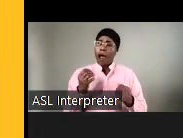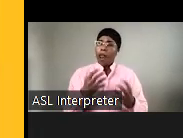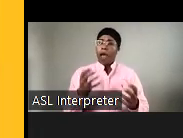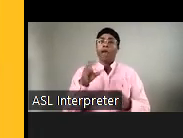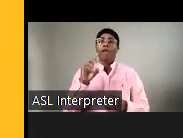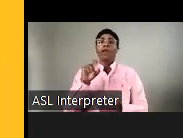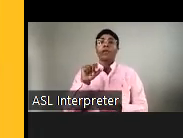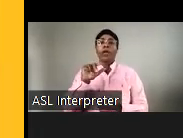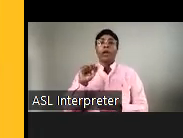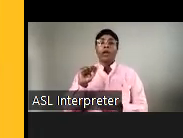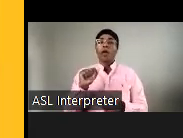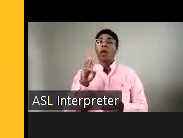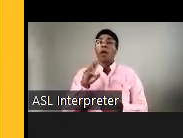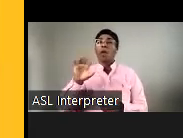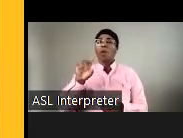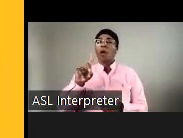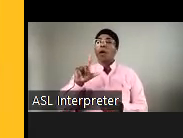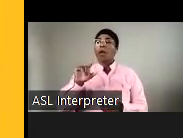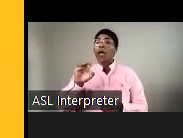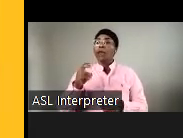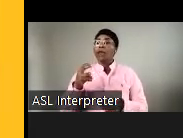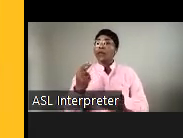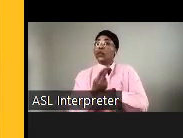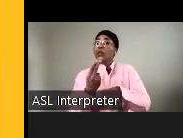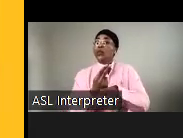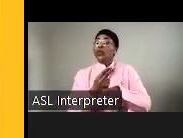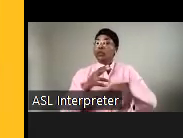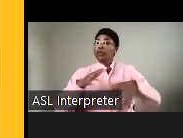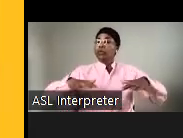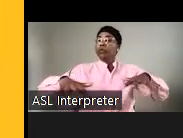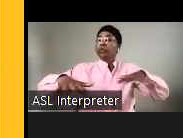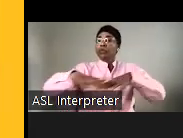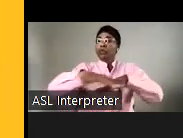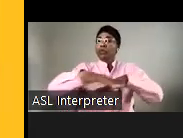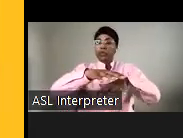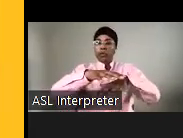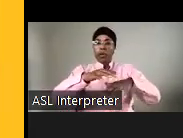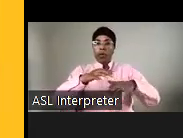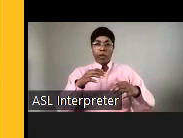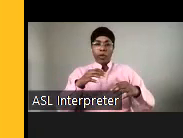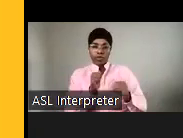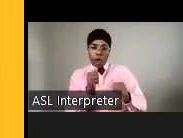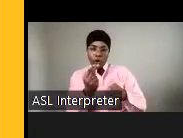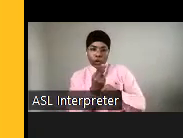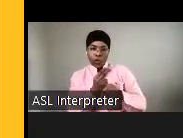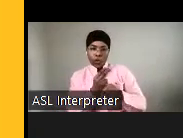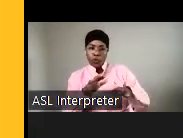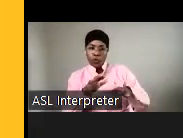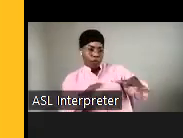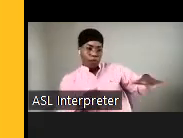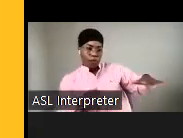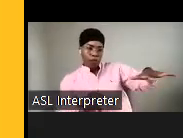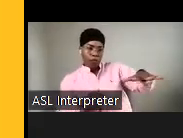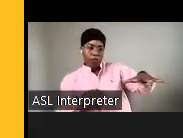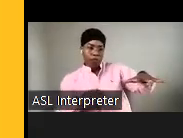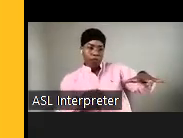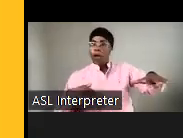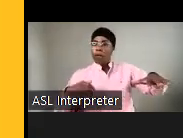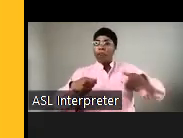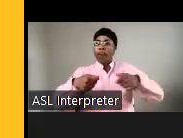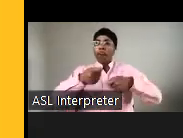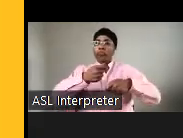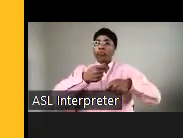use in these areas that we had existing, and really tried to leverage this in the space for time substitution framework, where we